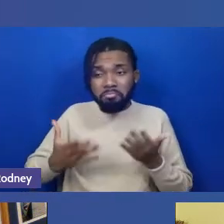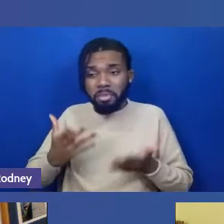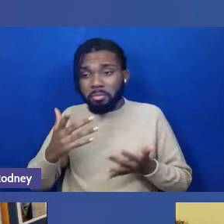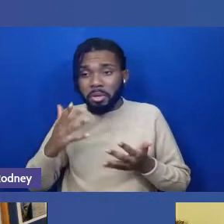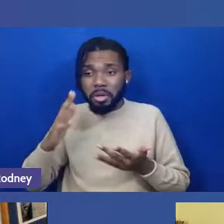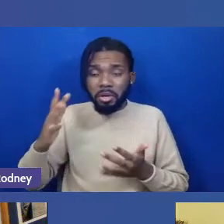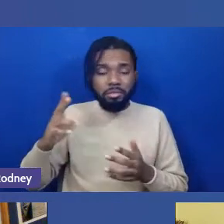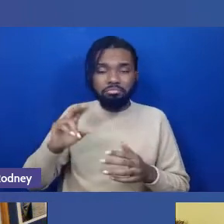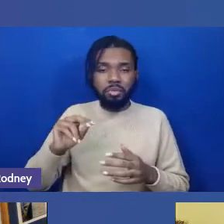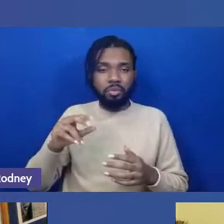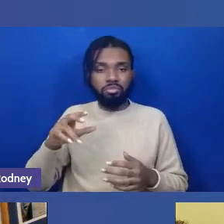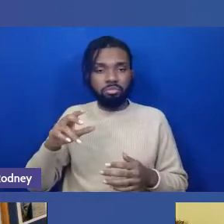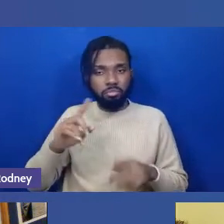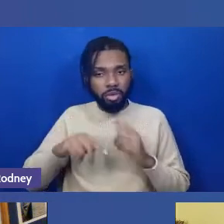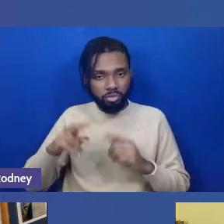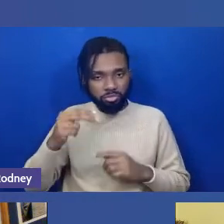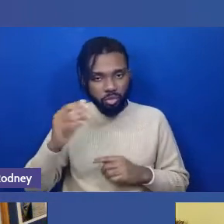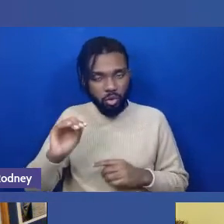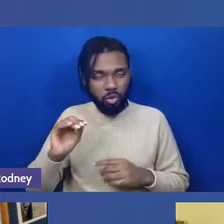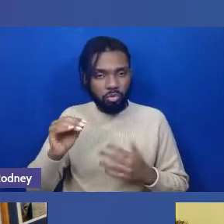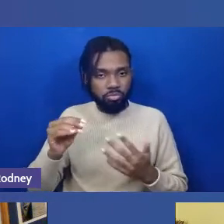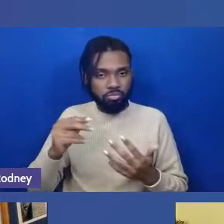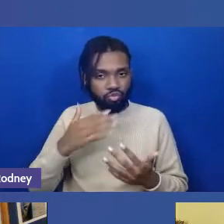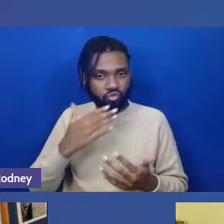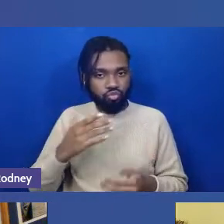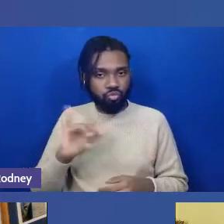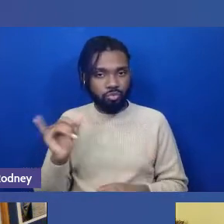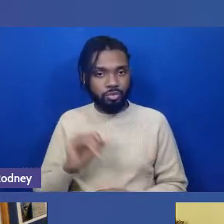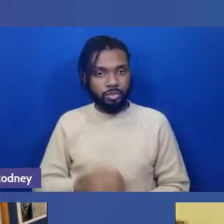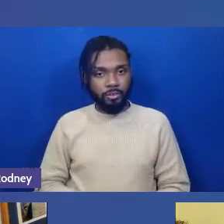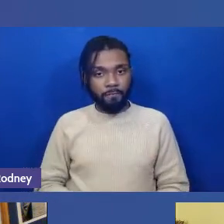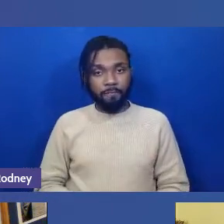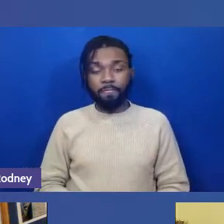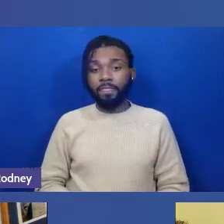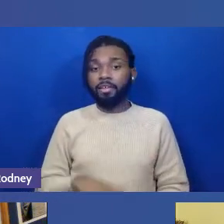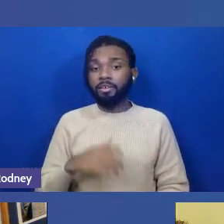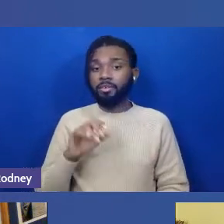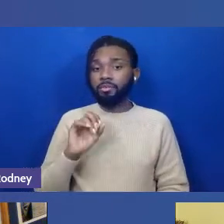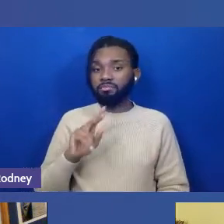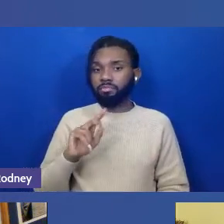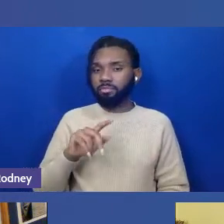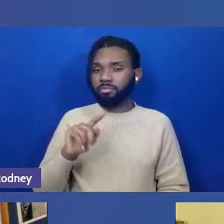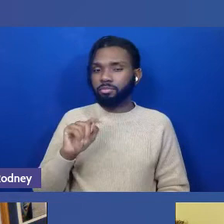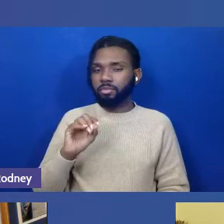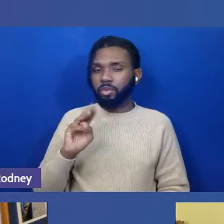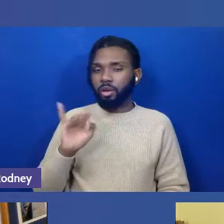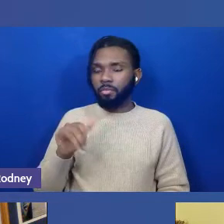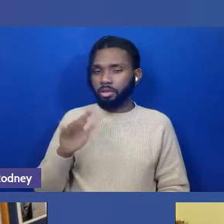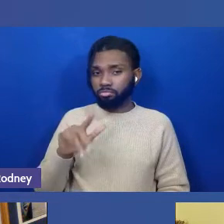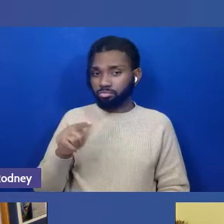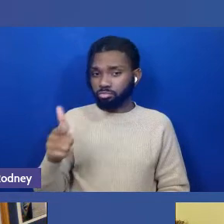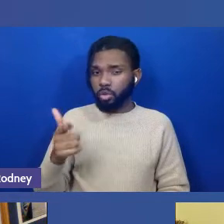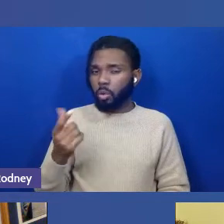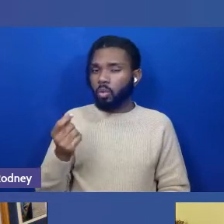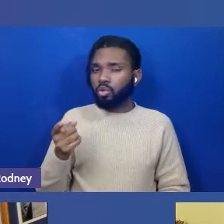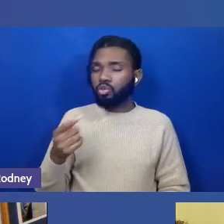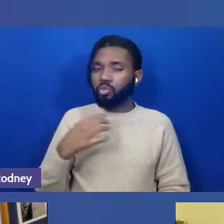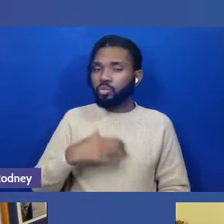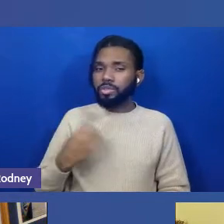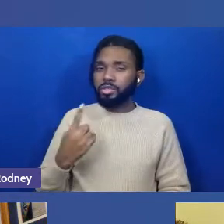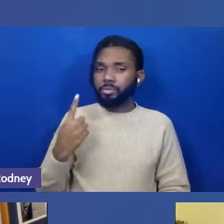be a real act of love. Yeah, and Tom, I'm going to kick it over to you. What do you wish someone had told